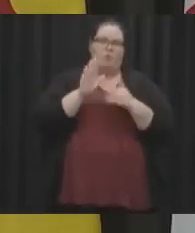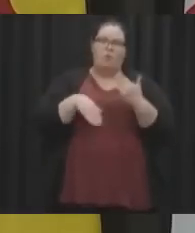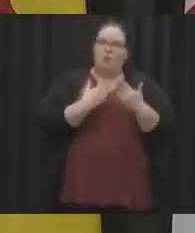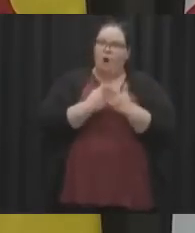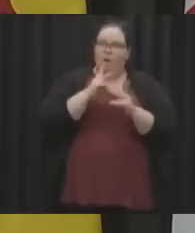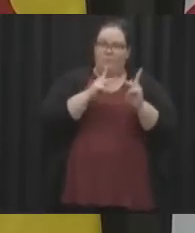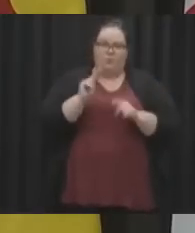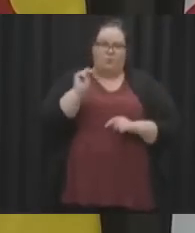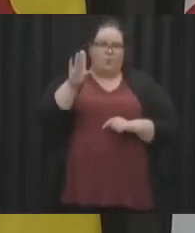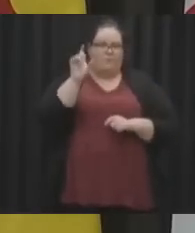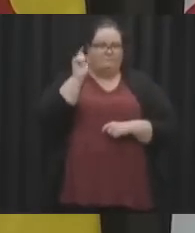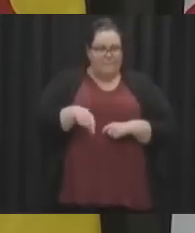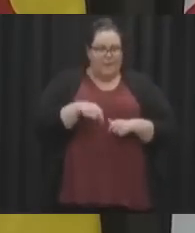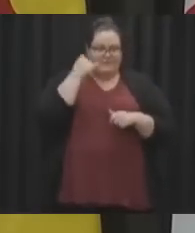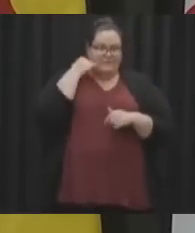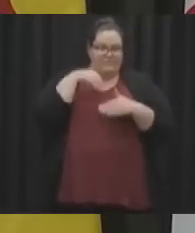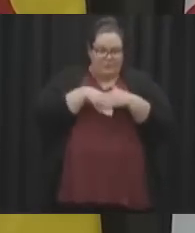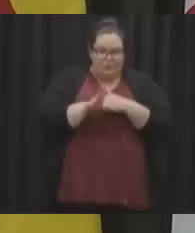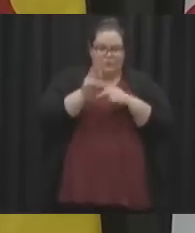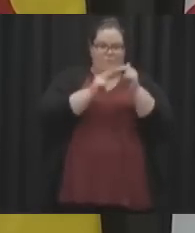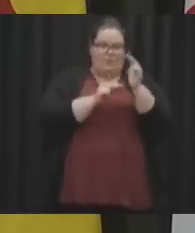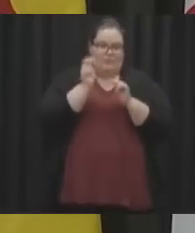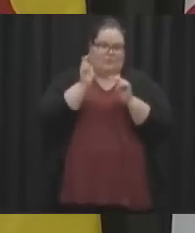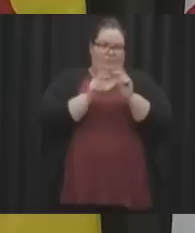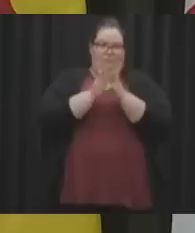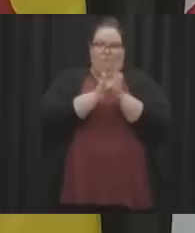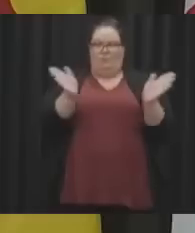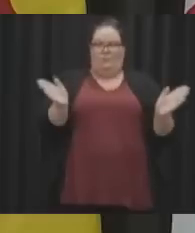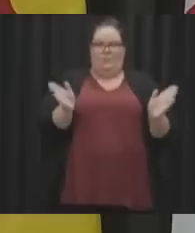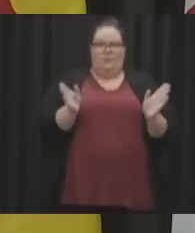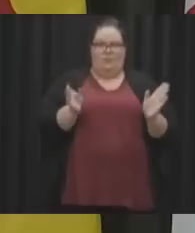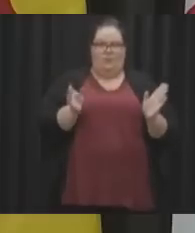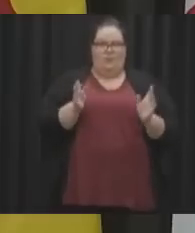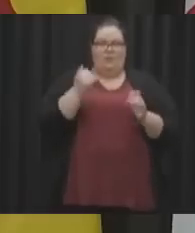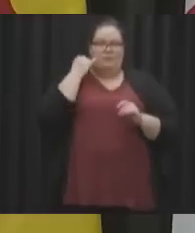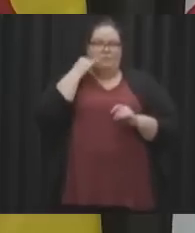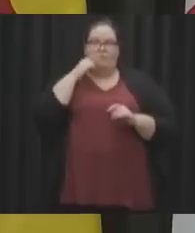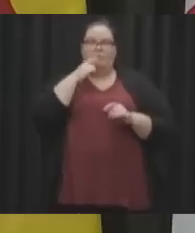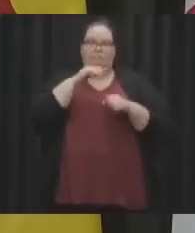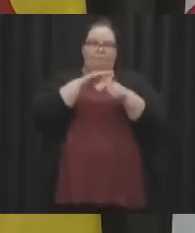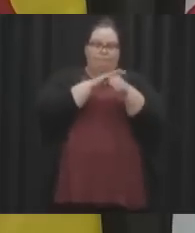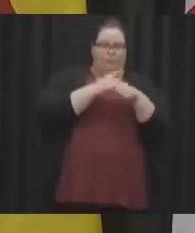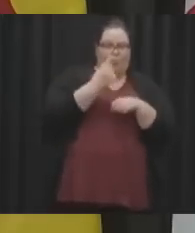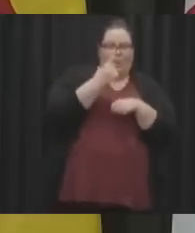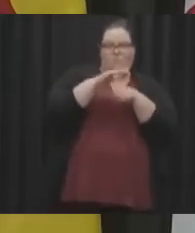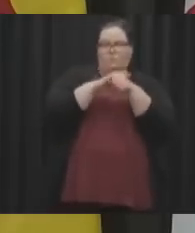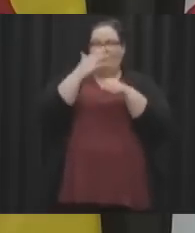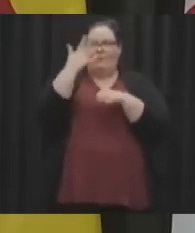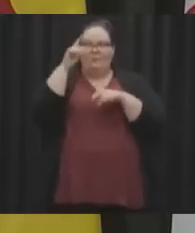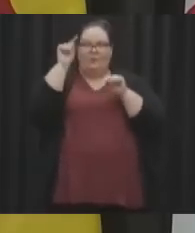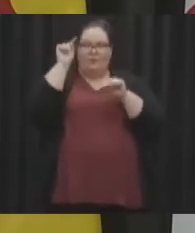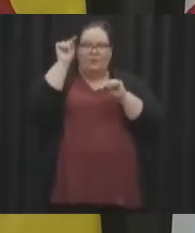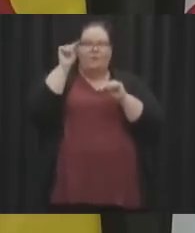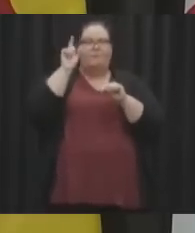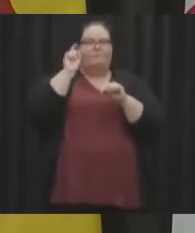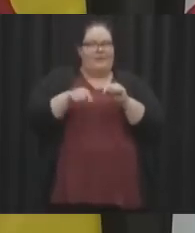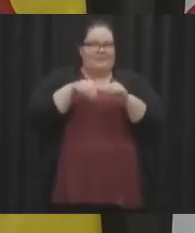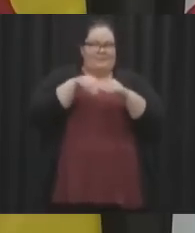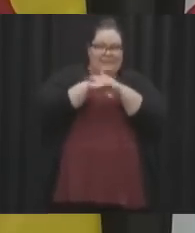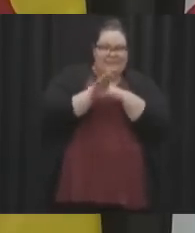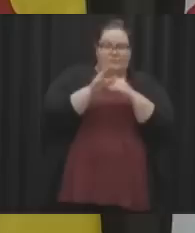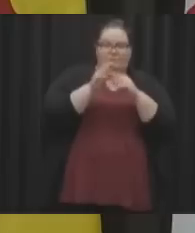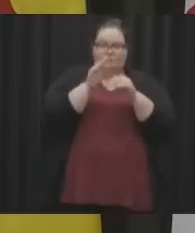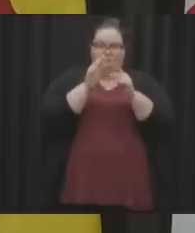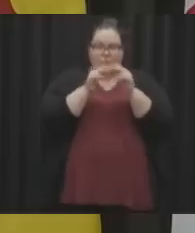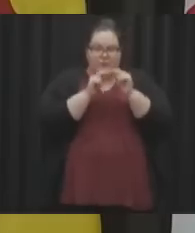des masques à l'intérieur et à l'extérieur. I also encourage everyone to be conscious of the vulnerable members in your family, especially this